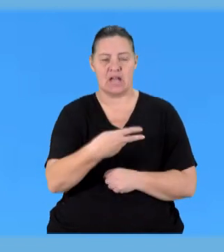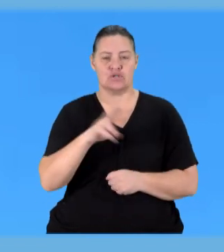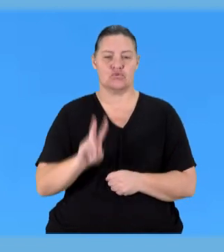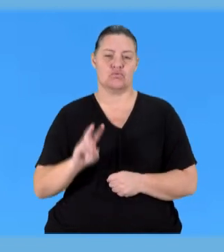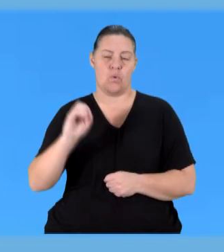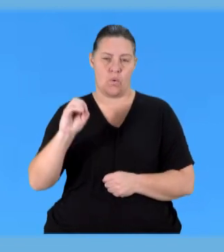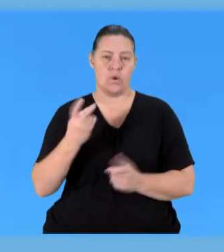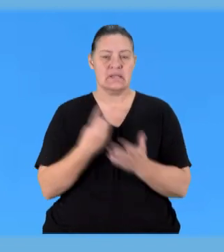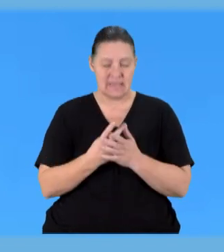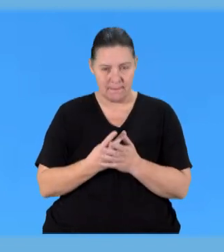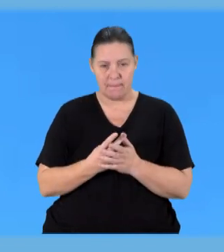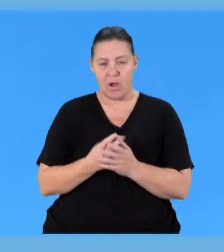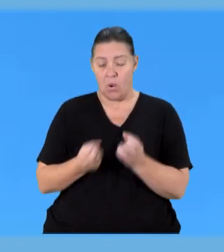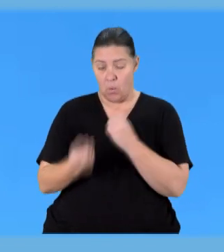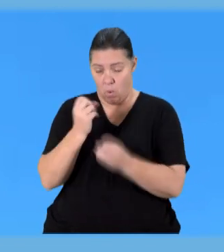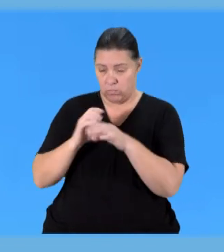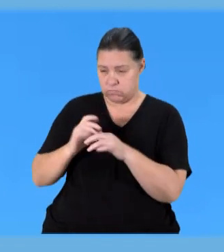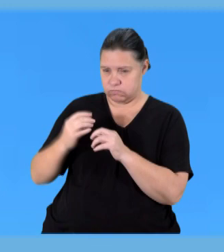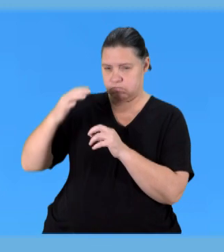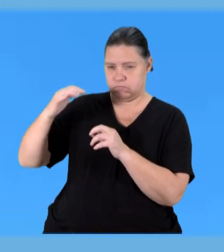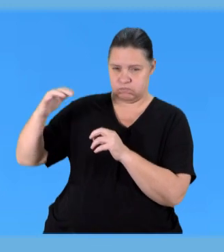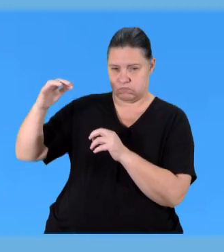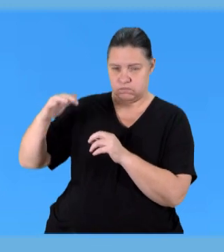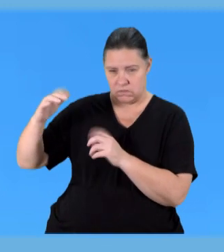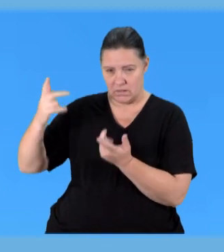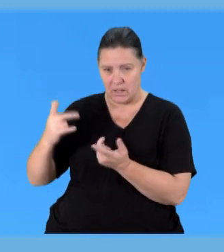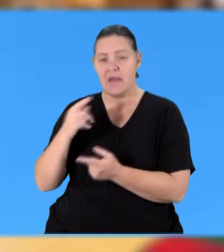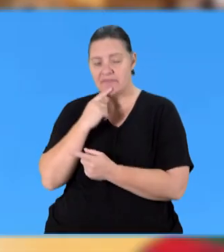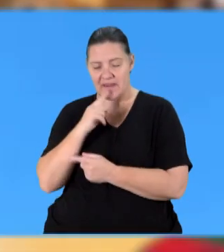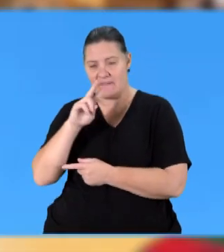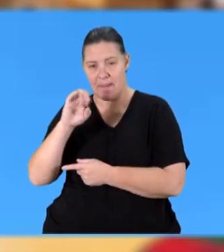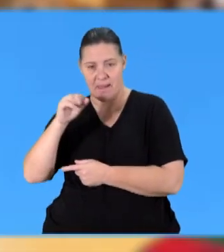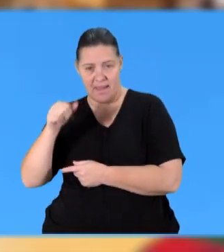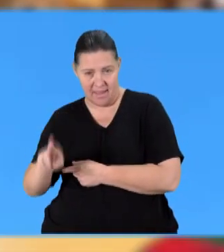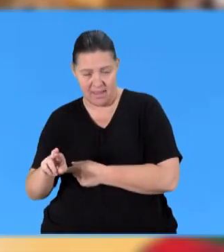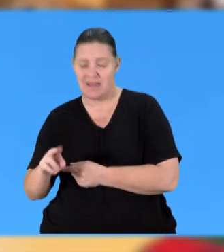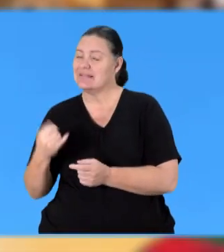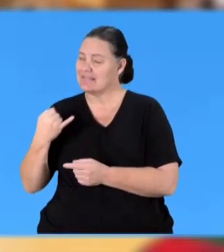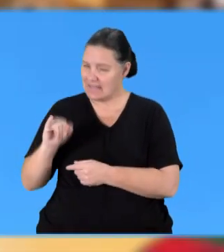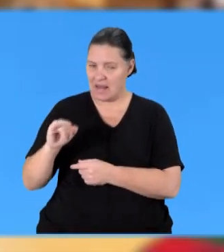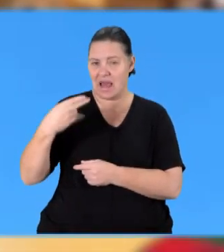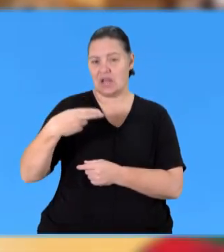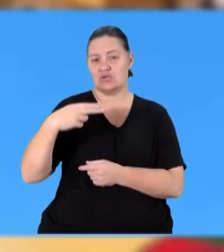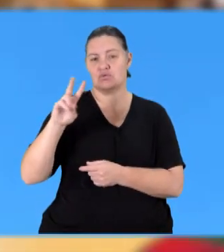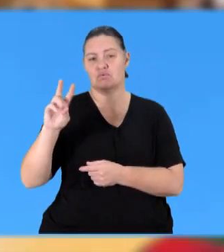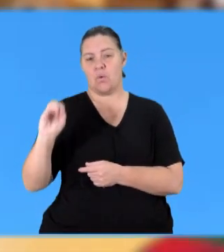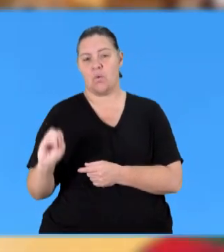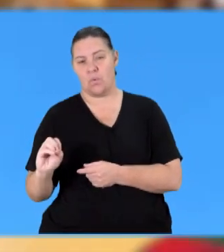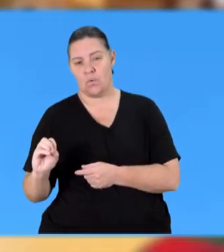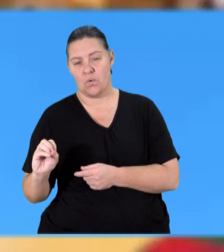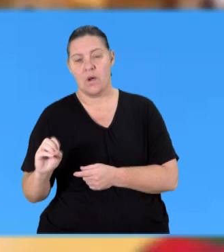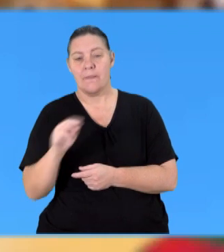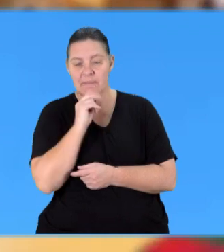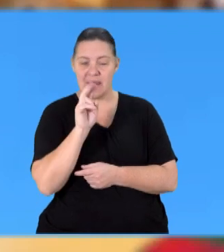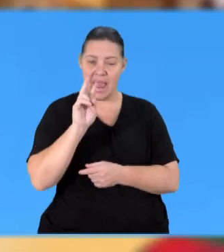as the water vapor, we have particles of the water vapor that are still H2O, that are still composed of